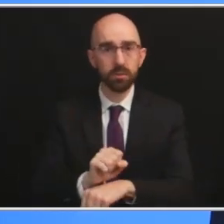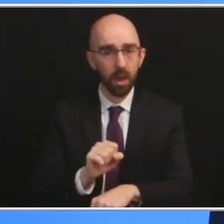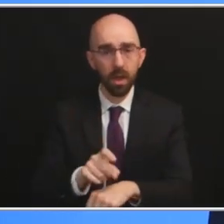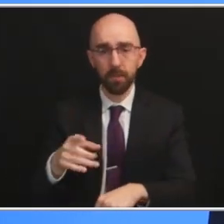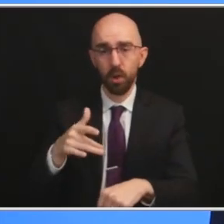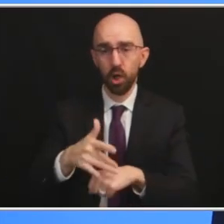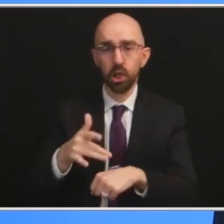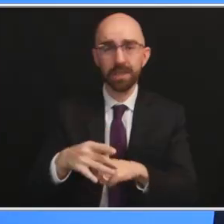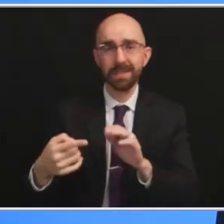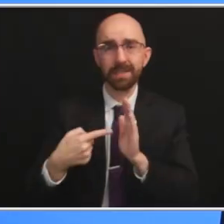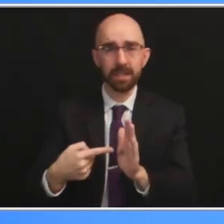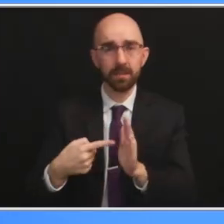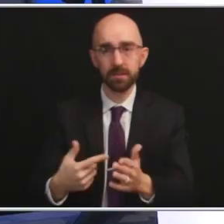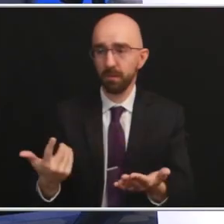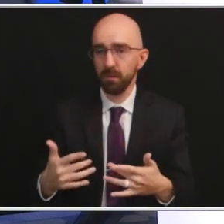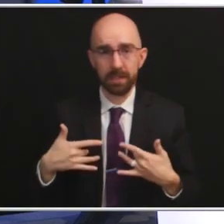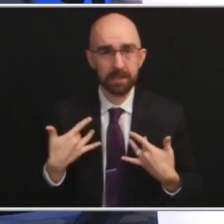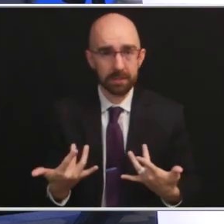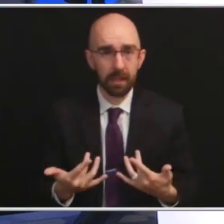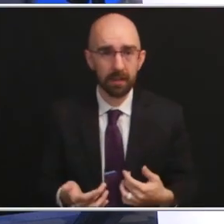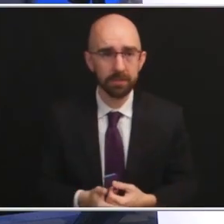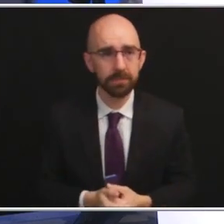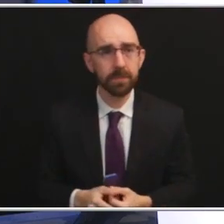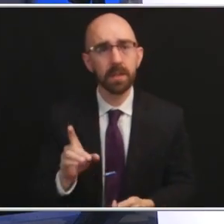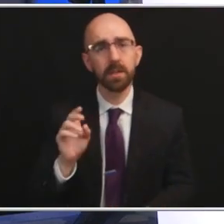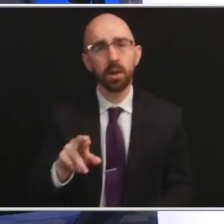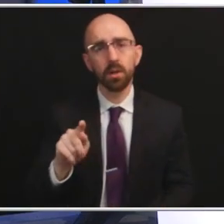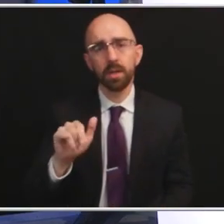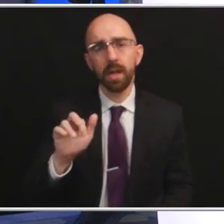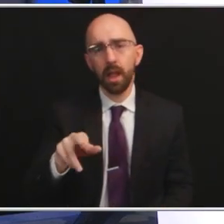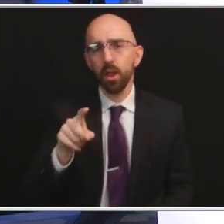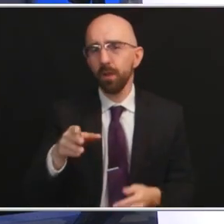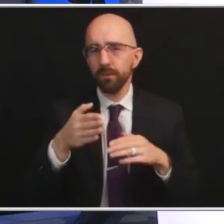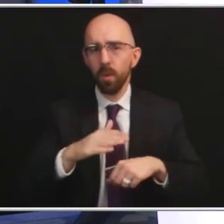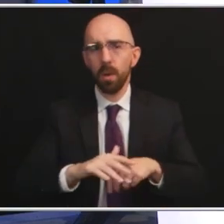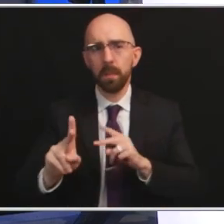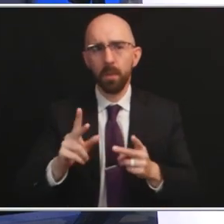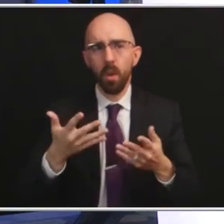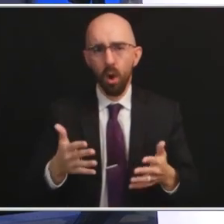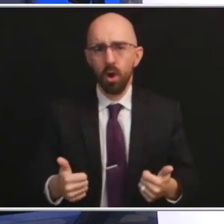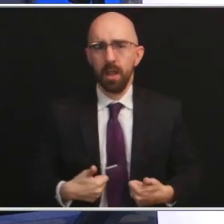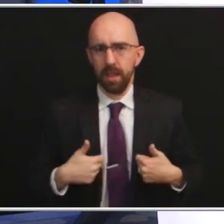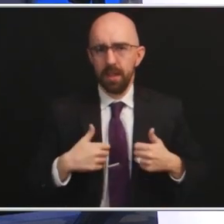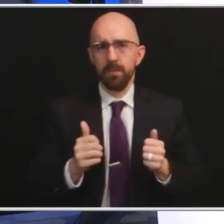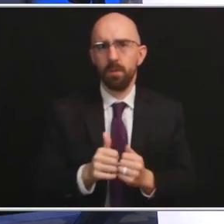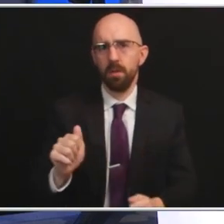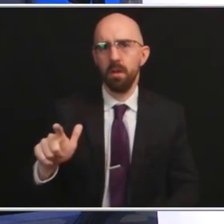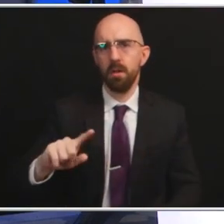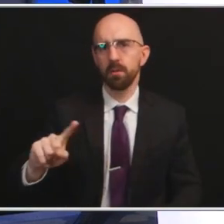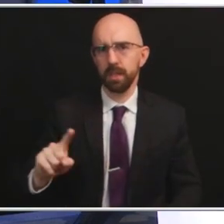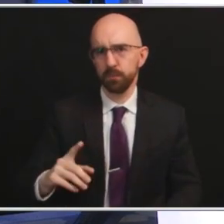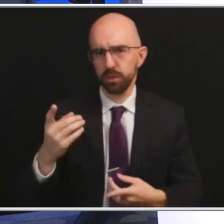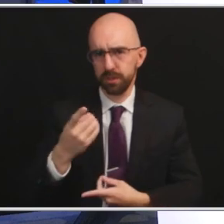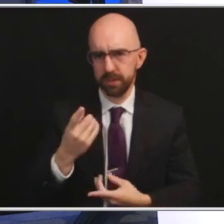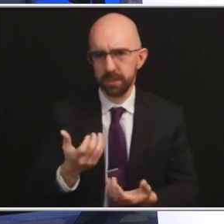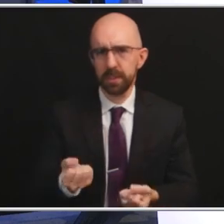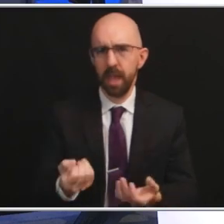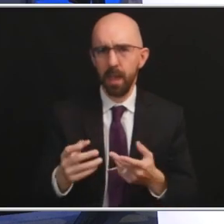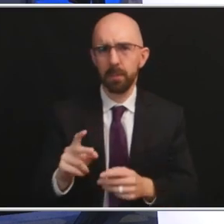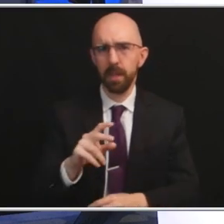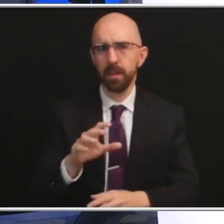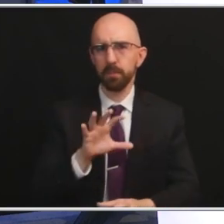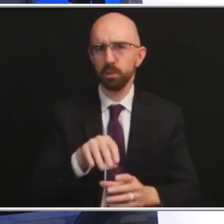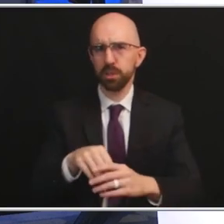it's exciting. So Dr. Taylor, you focused on people who already live with Alzheimer's disease. How many participants were in this